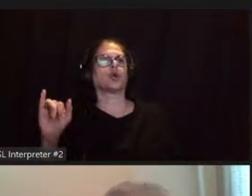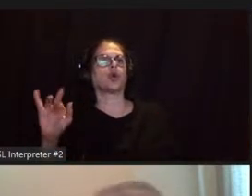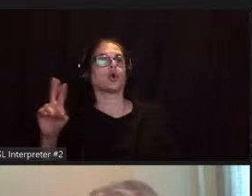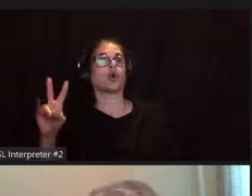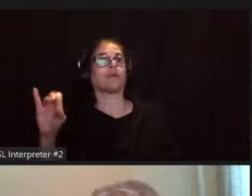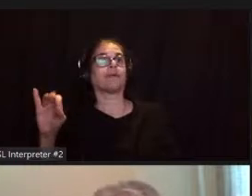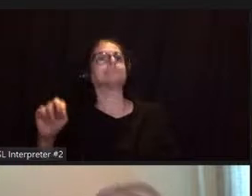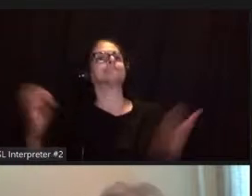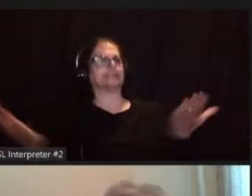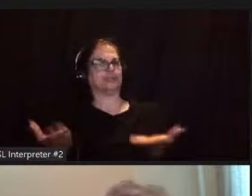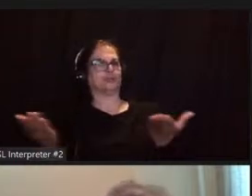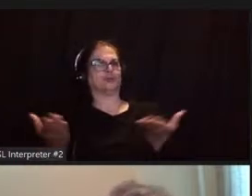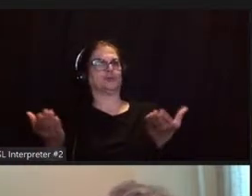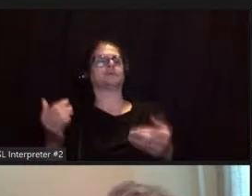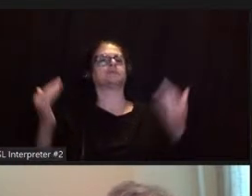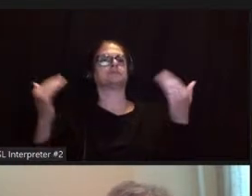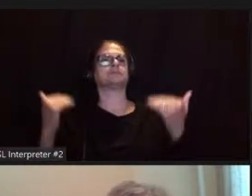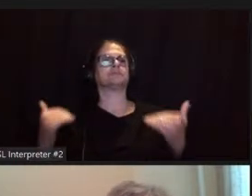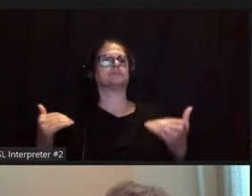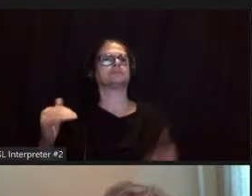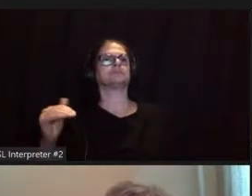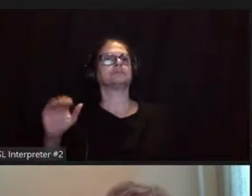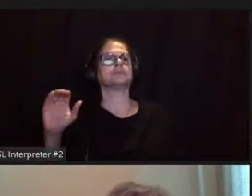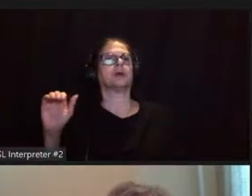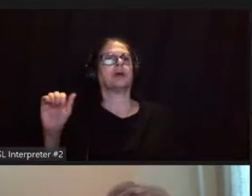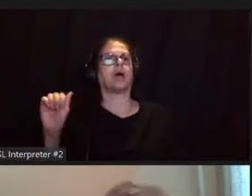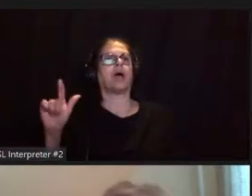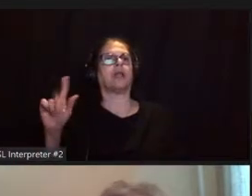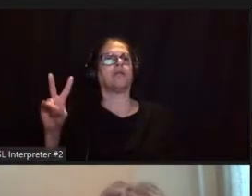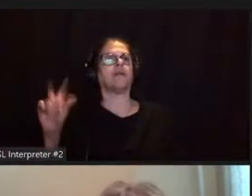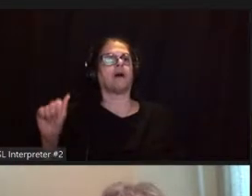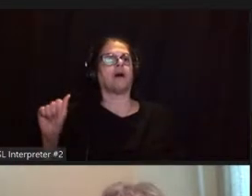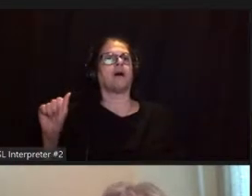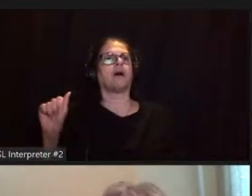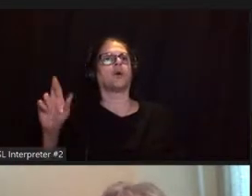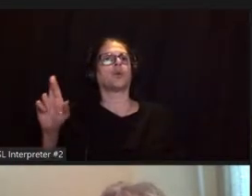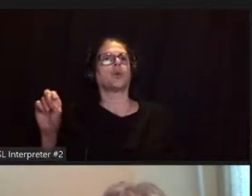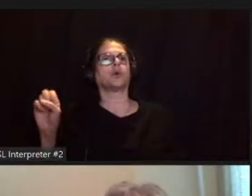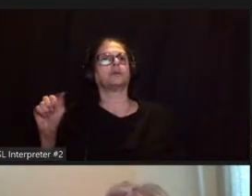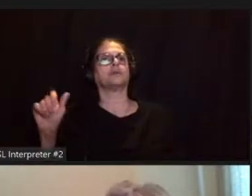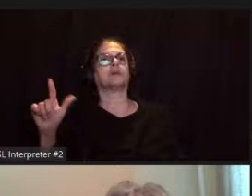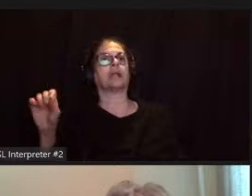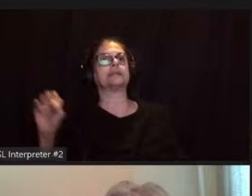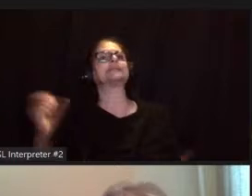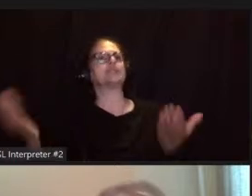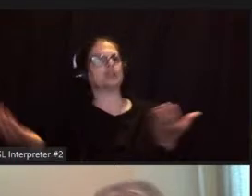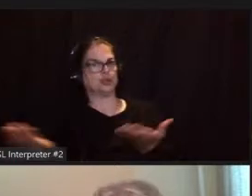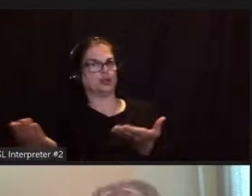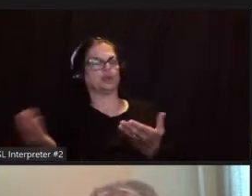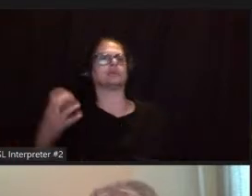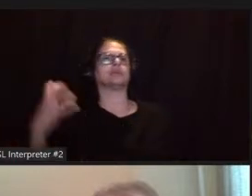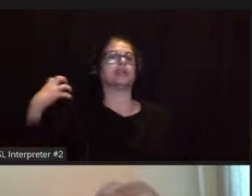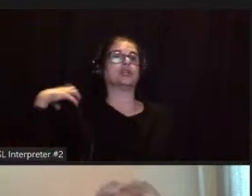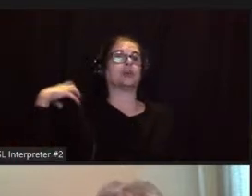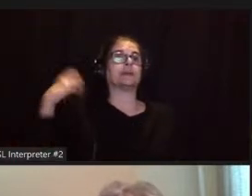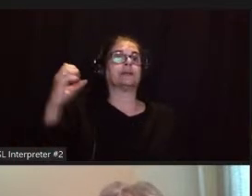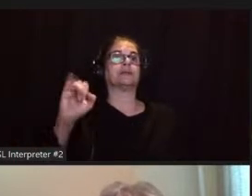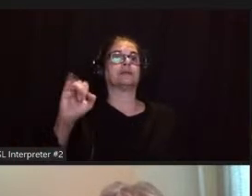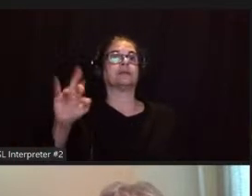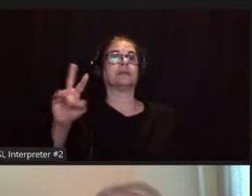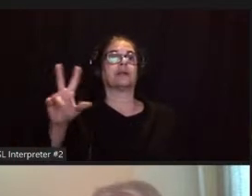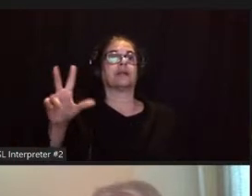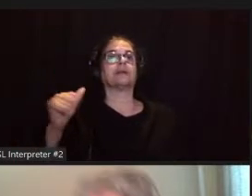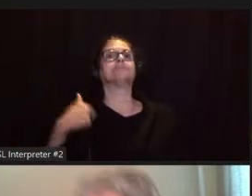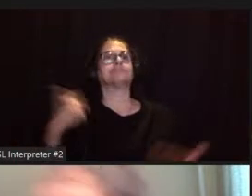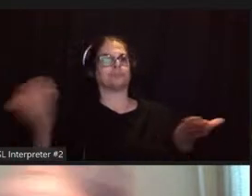I'm present. Director Alvarez-Ozales. Here. Chairman Silva. Present.